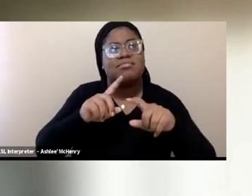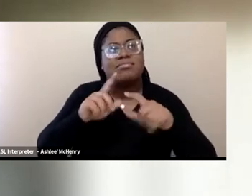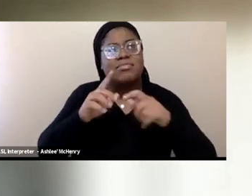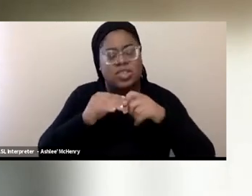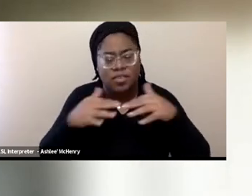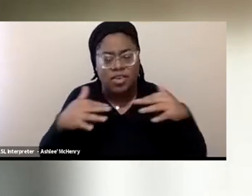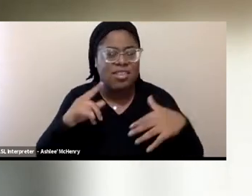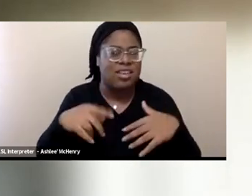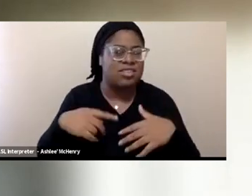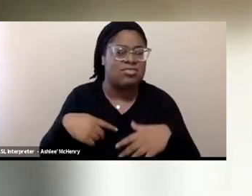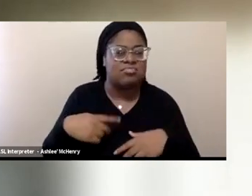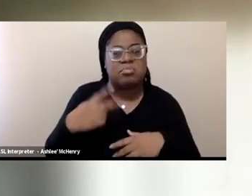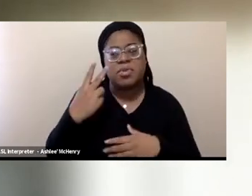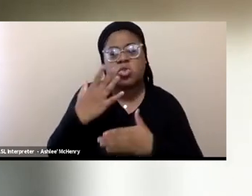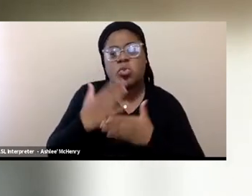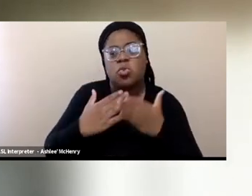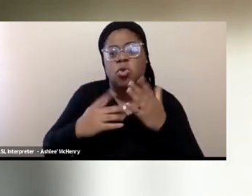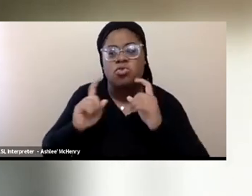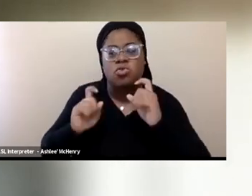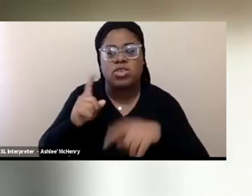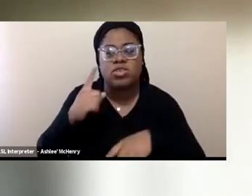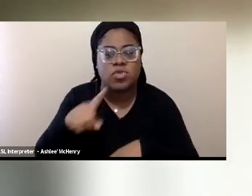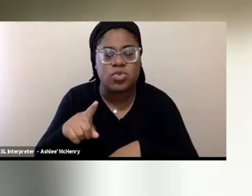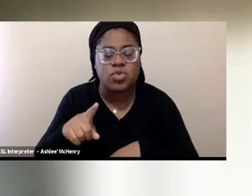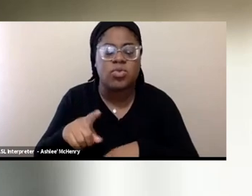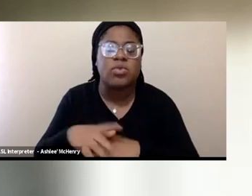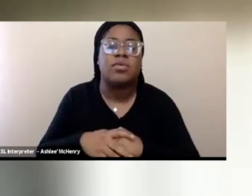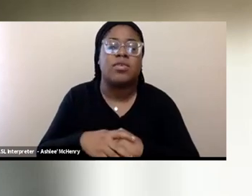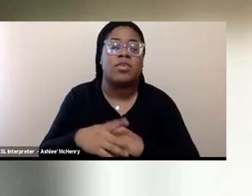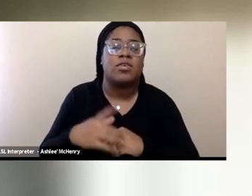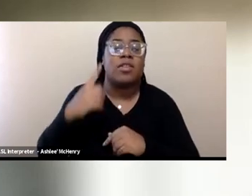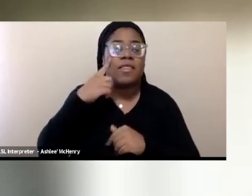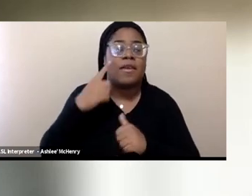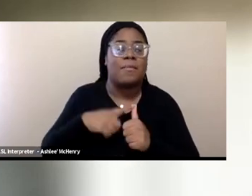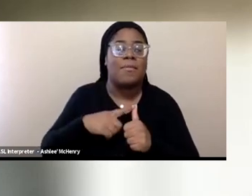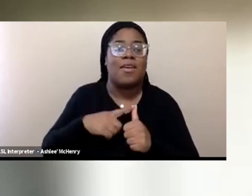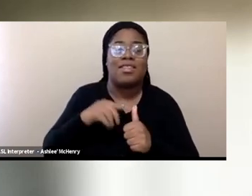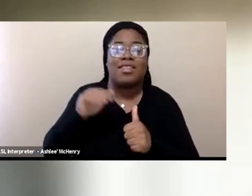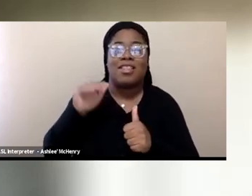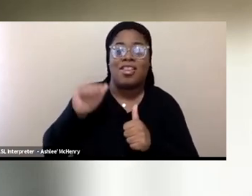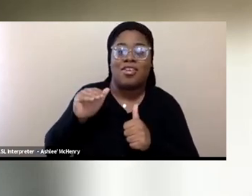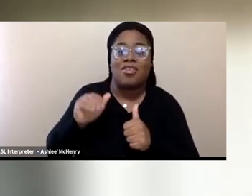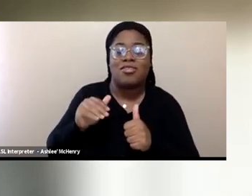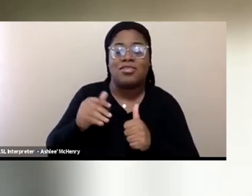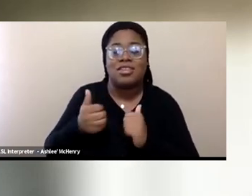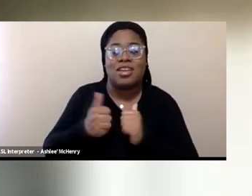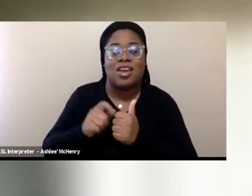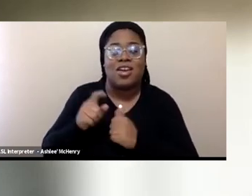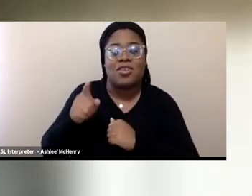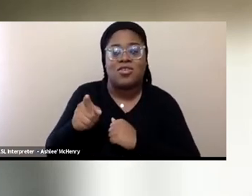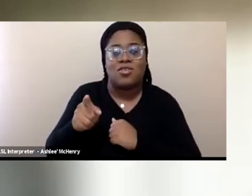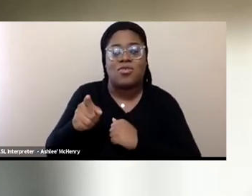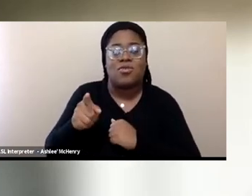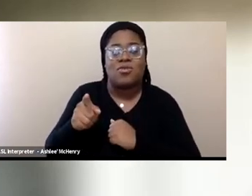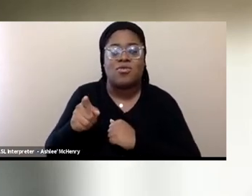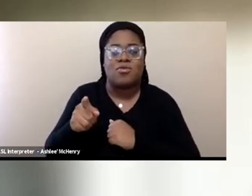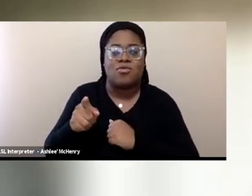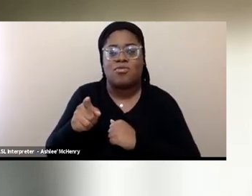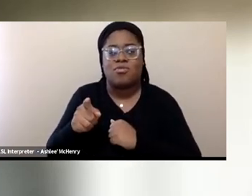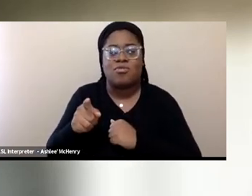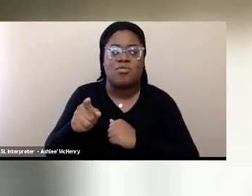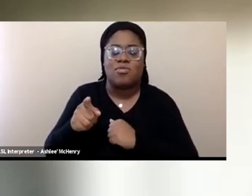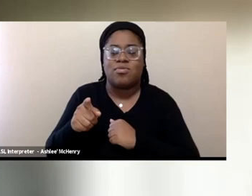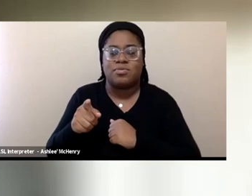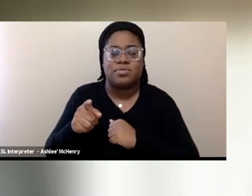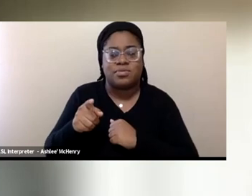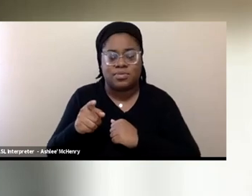kind of a two-part for you, because you've talked about the littles, and how you have been quite, you